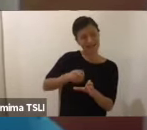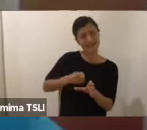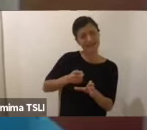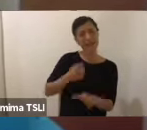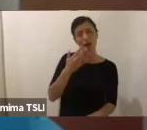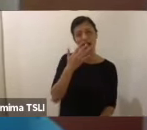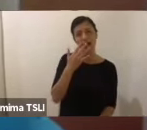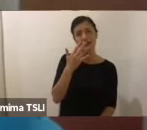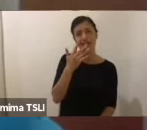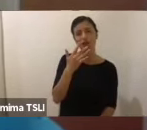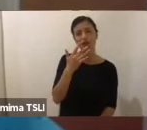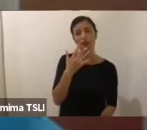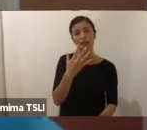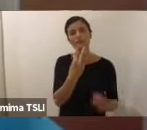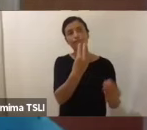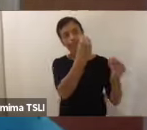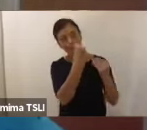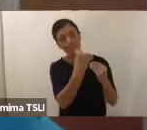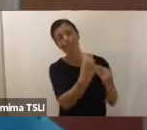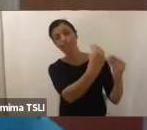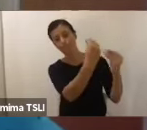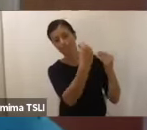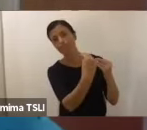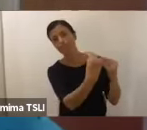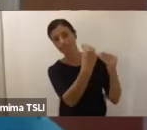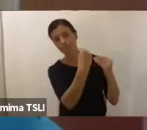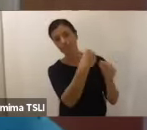like to respond on this uh sabuti